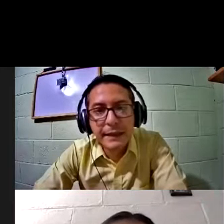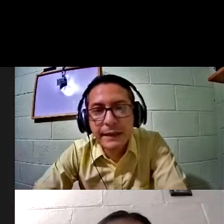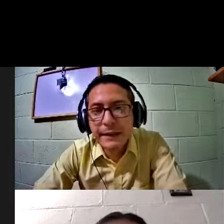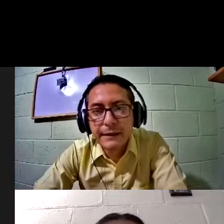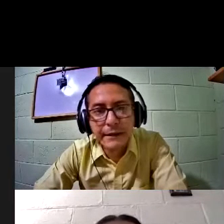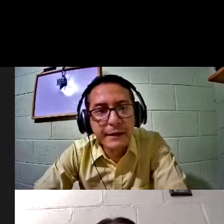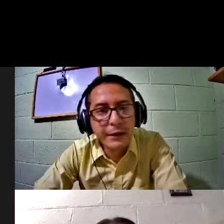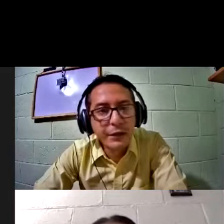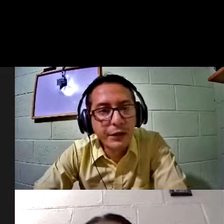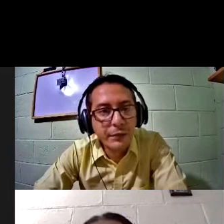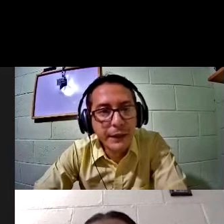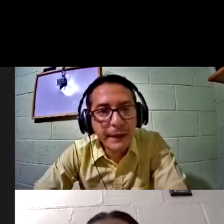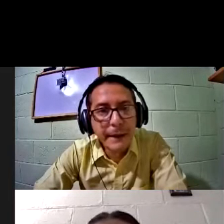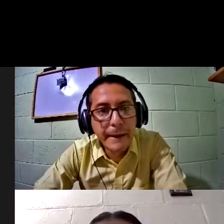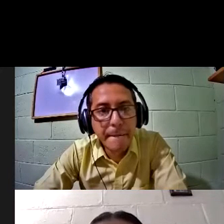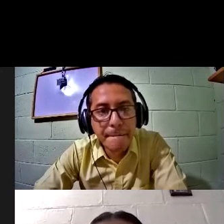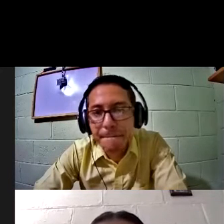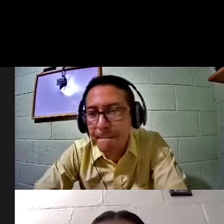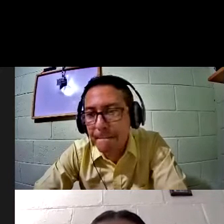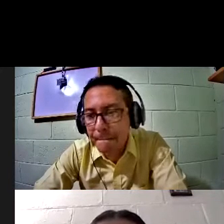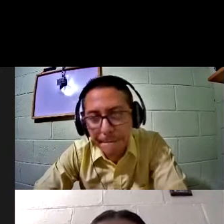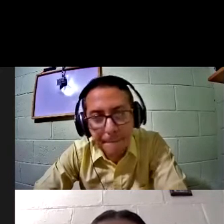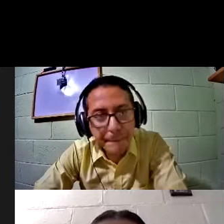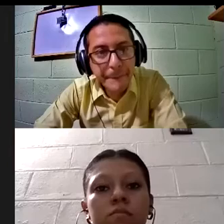Let's see. Is it going to be?